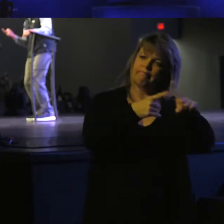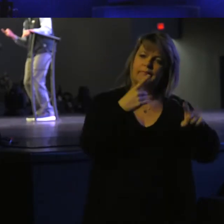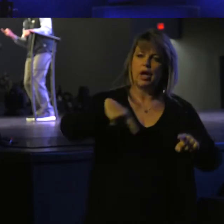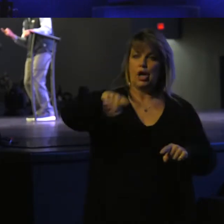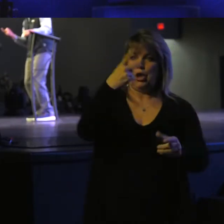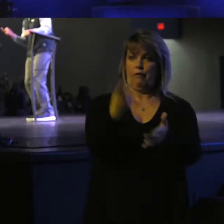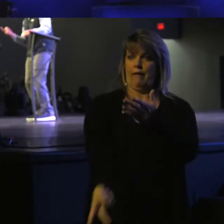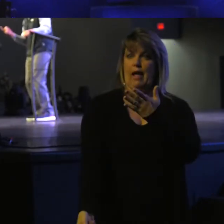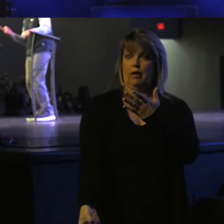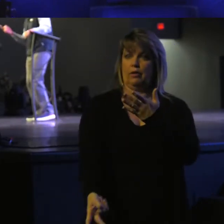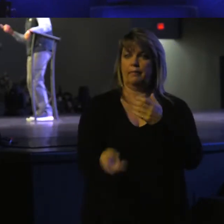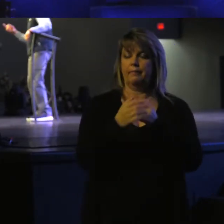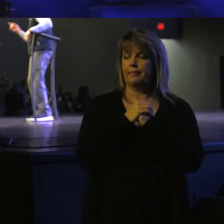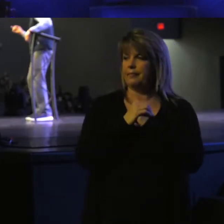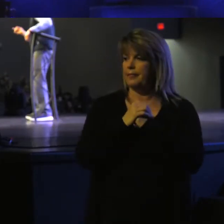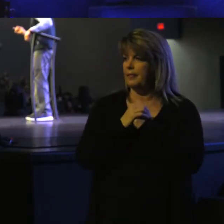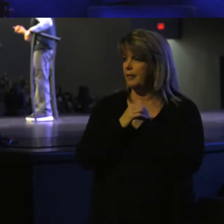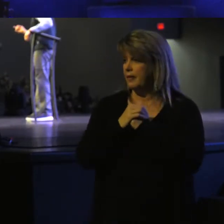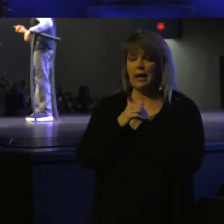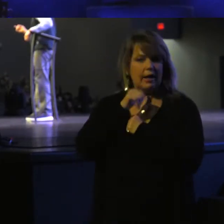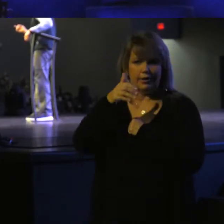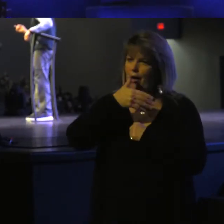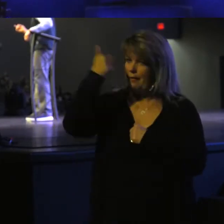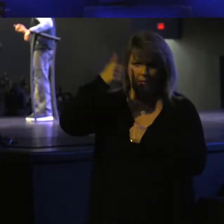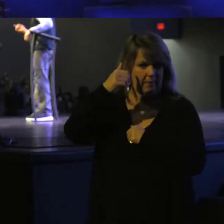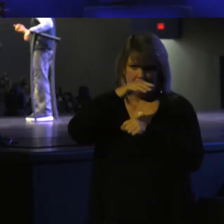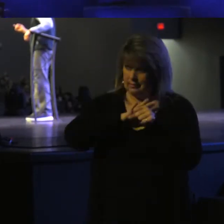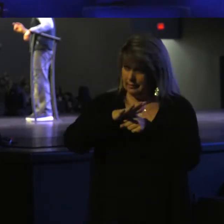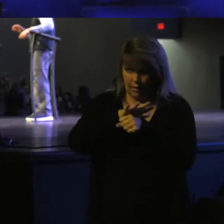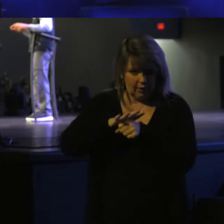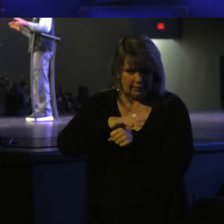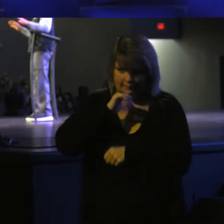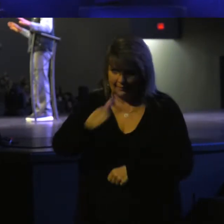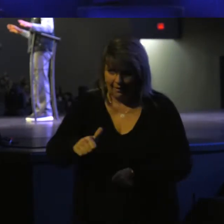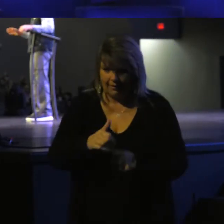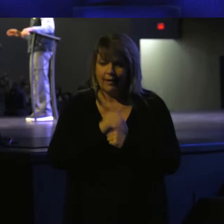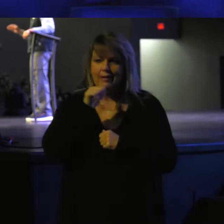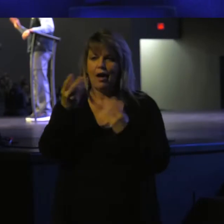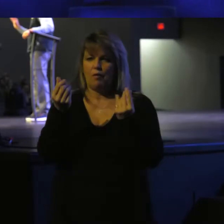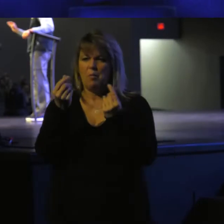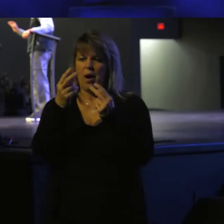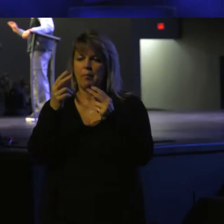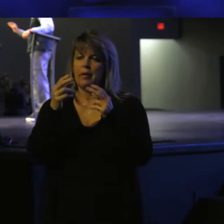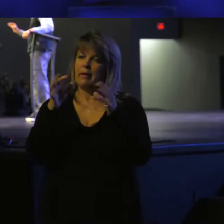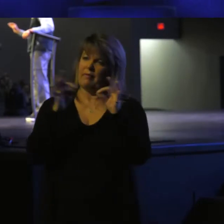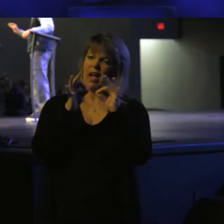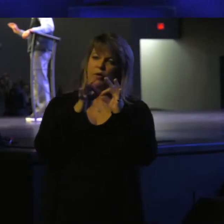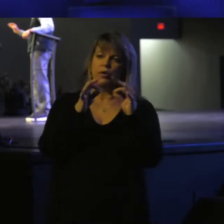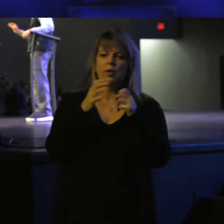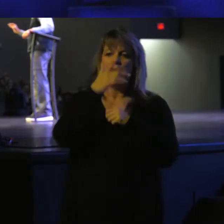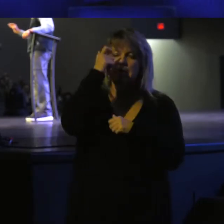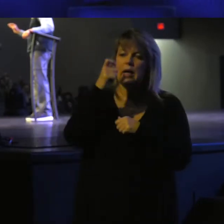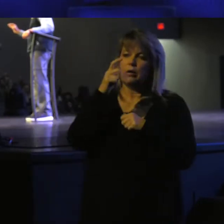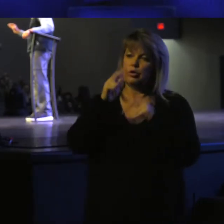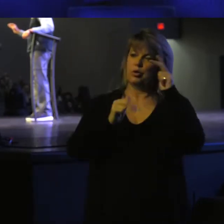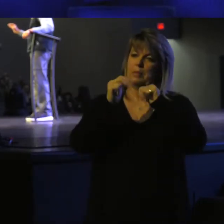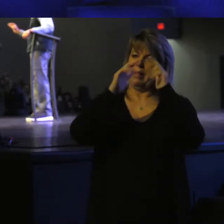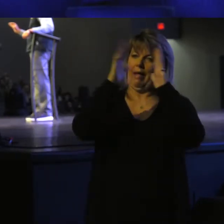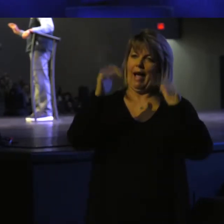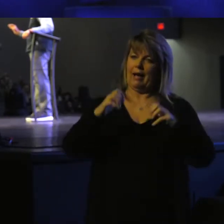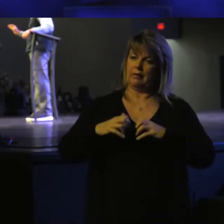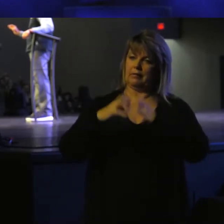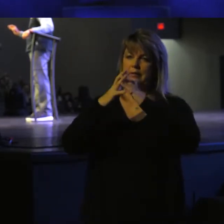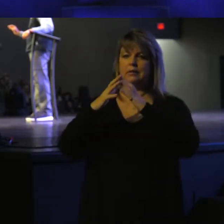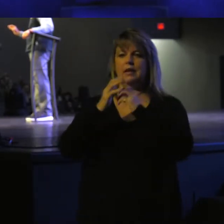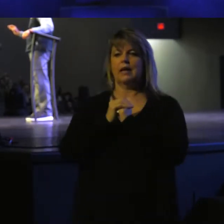failed. This is not the best location, at least not for property values, because you built a house